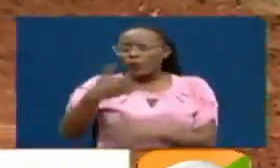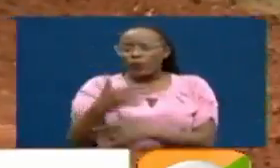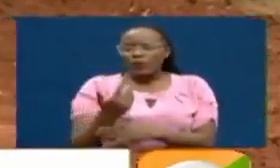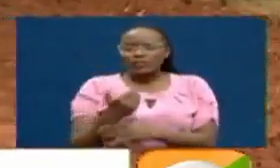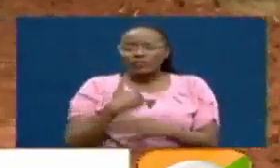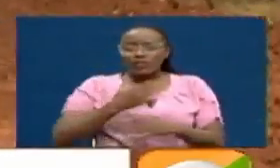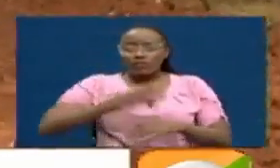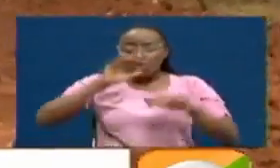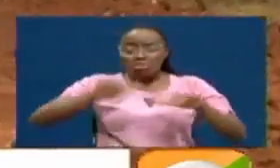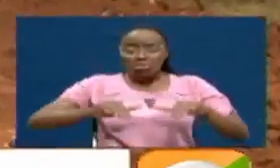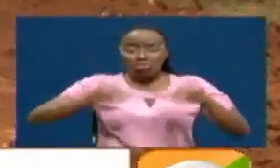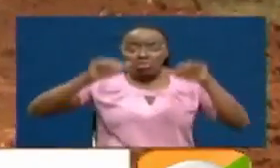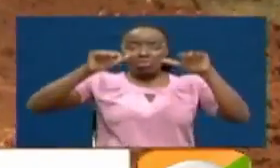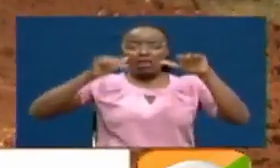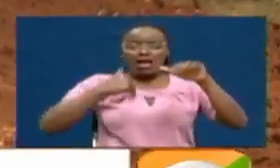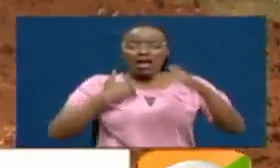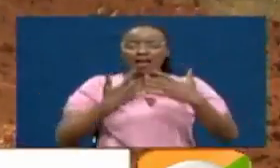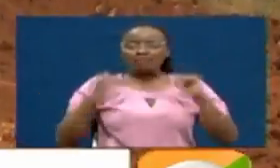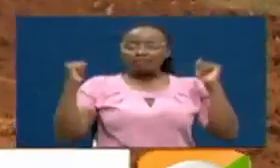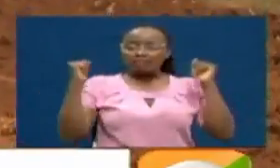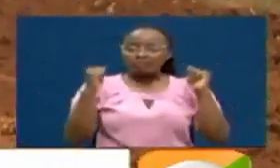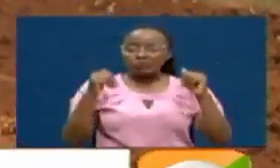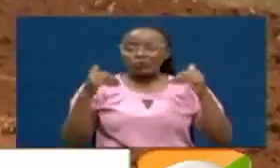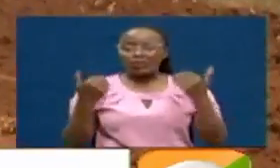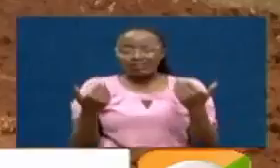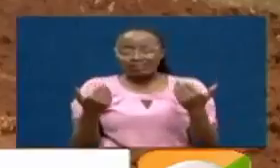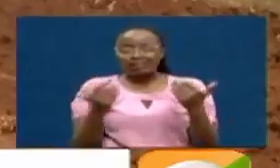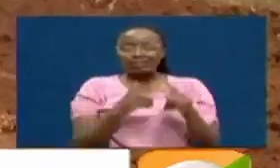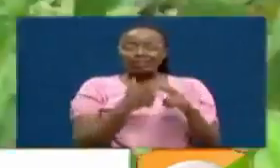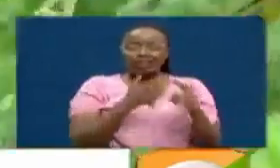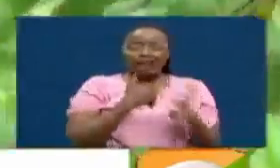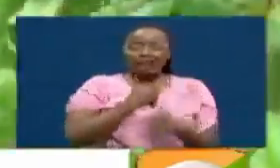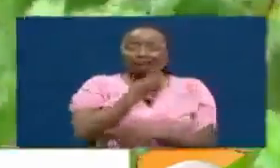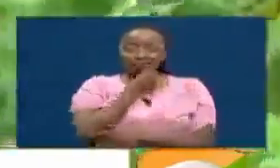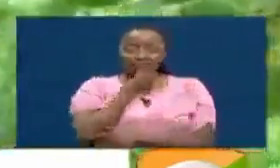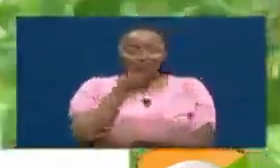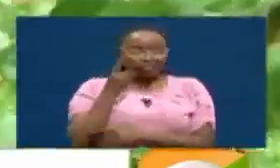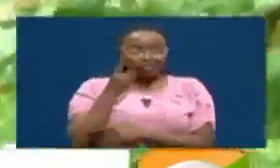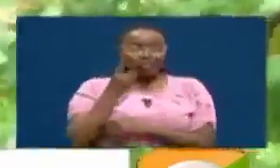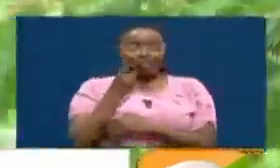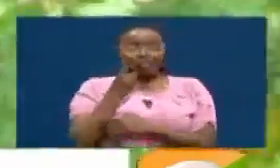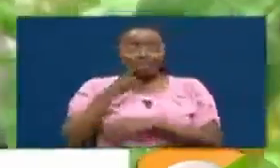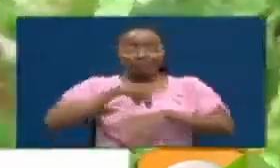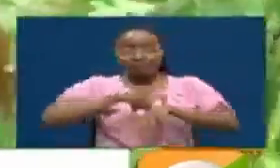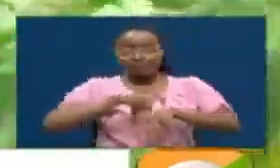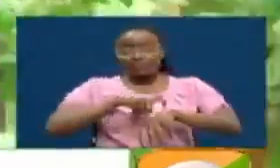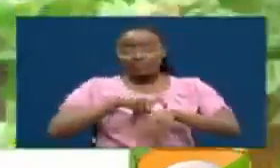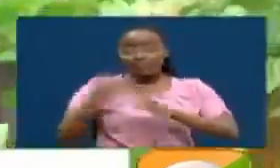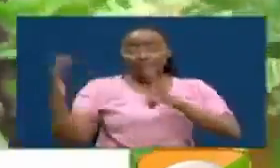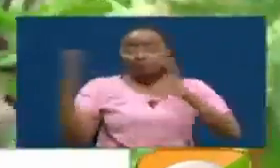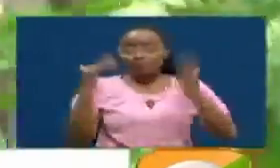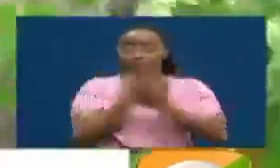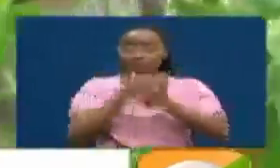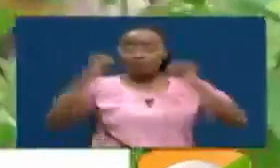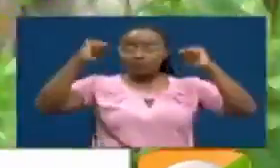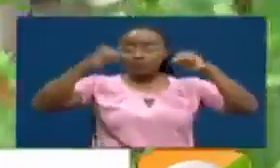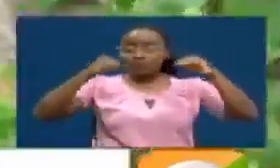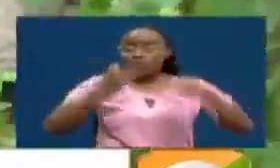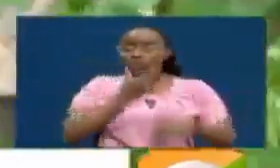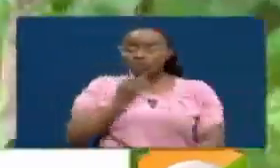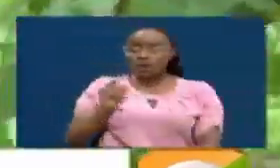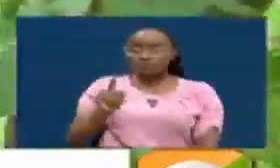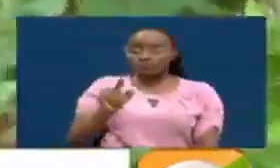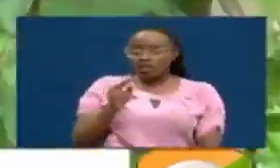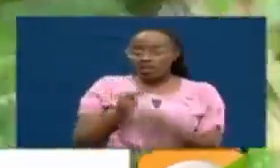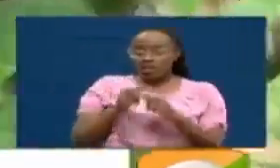severe floods, fluctuating temperatures, and severe droughts. The meteorological department agrees with Rono that indeed